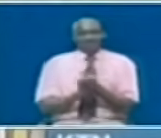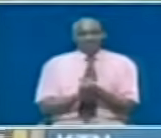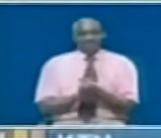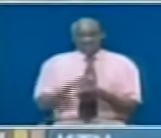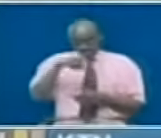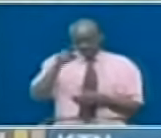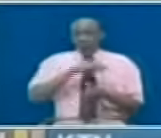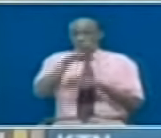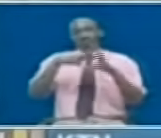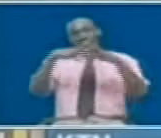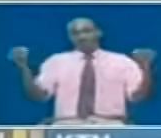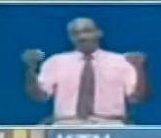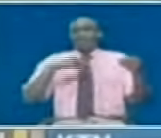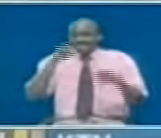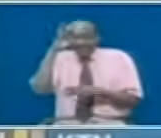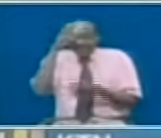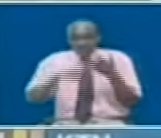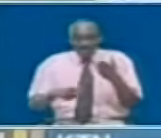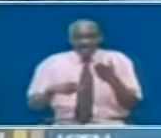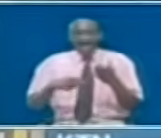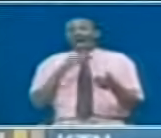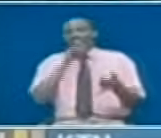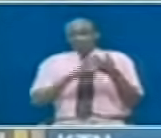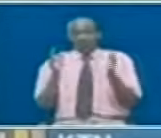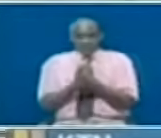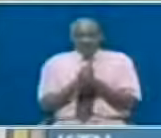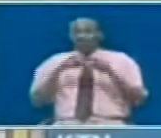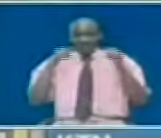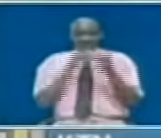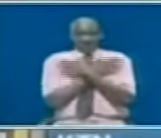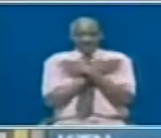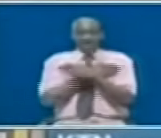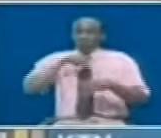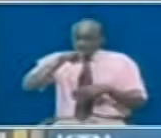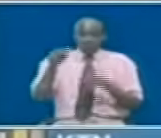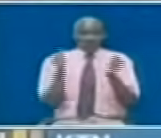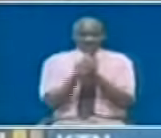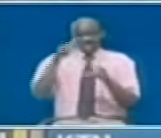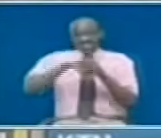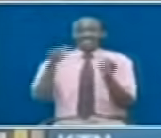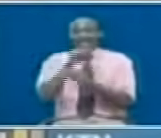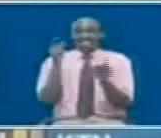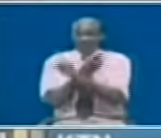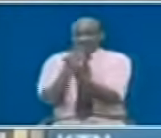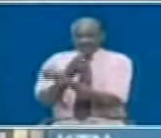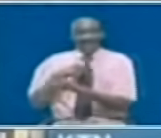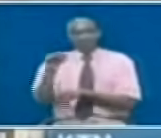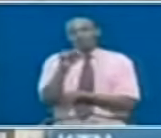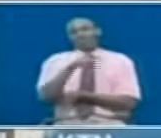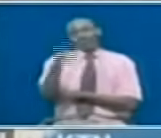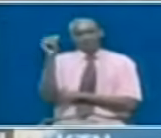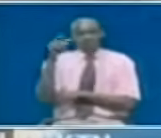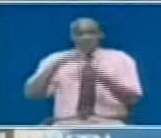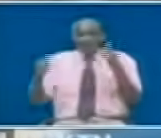And then they all left. Surprisingly, husband and his pastor friend walked out gracefully to their vehicles and drove out.